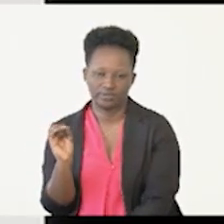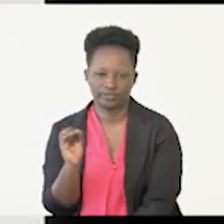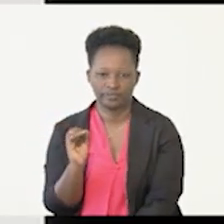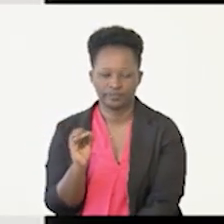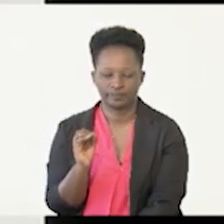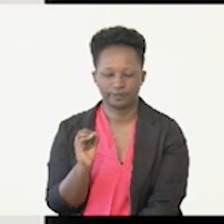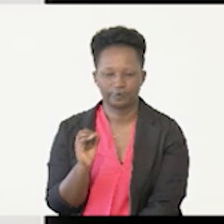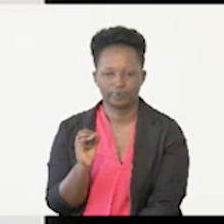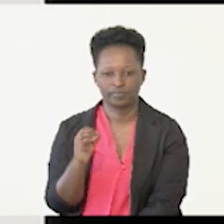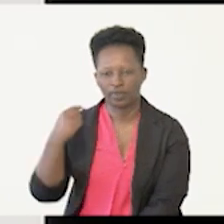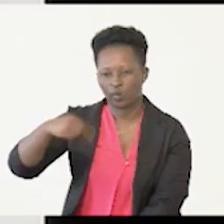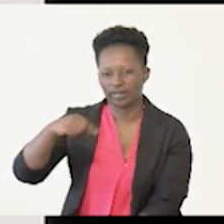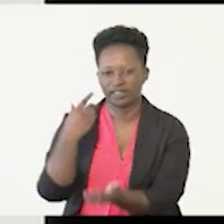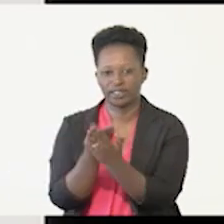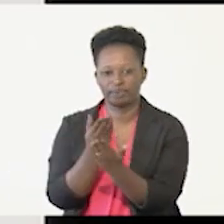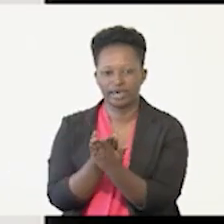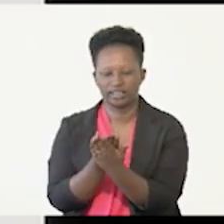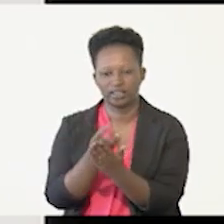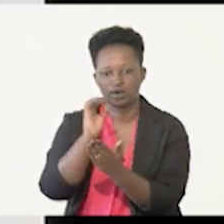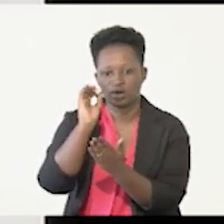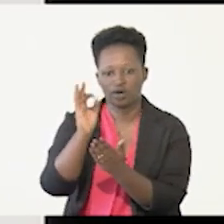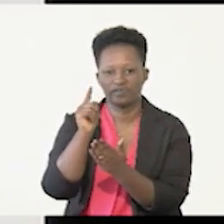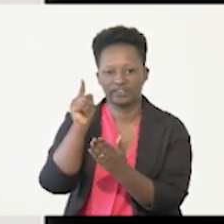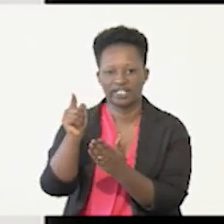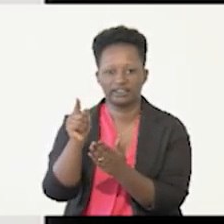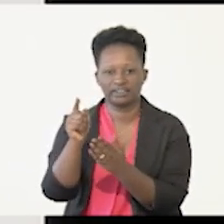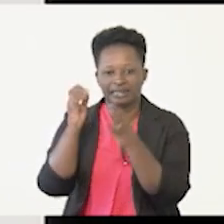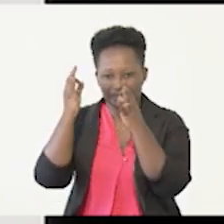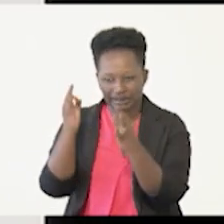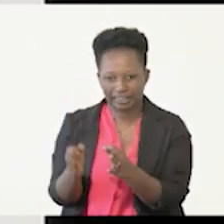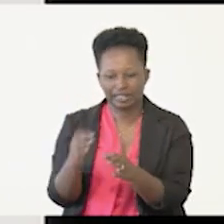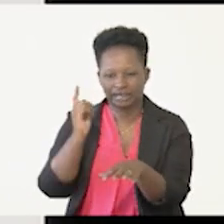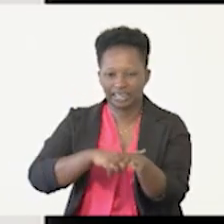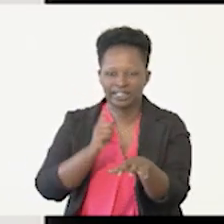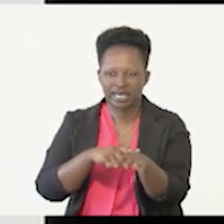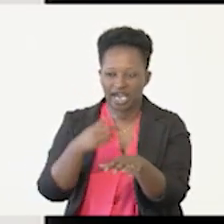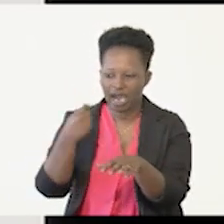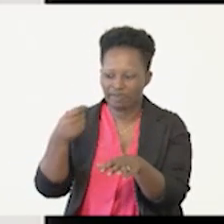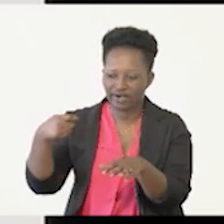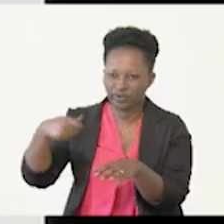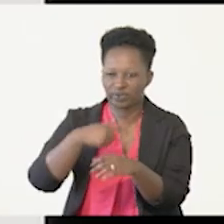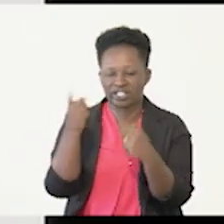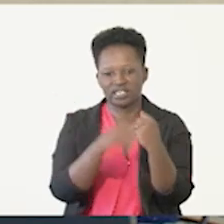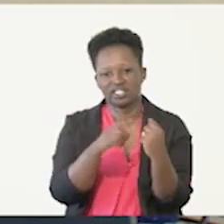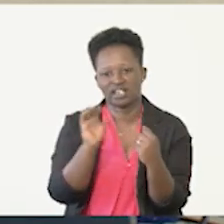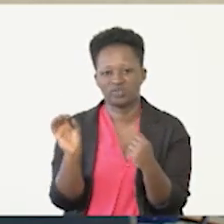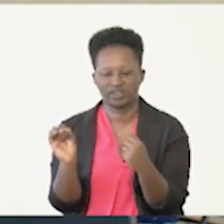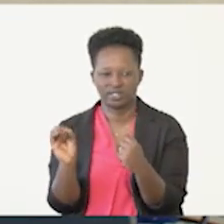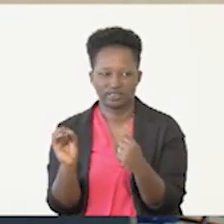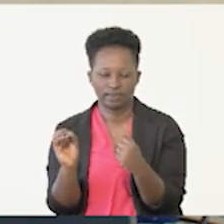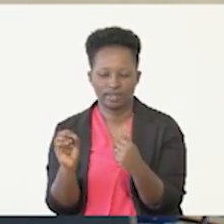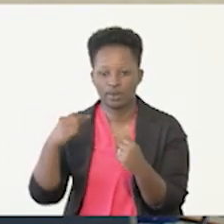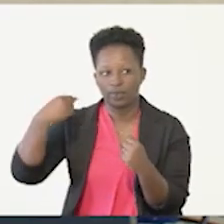they're asking us quantity demanded of that commodity when the price is 600. So our quantity demanded